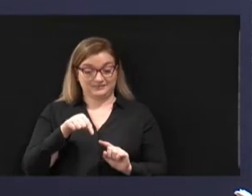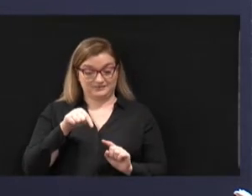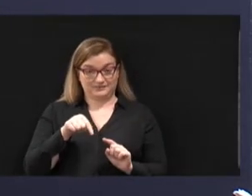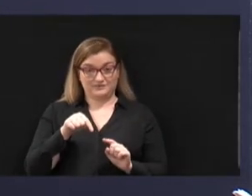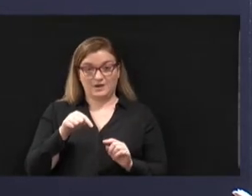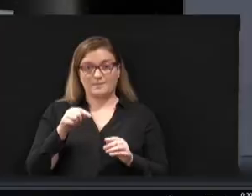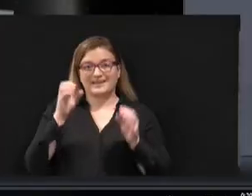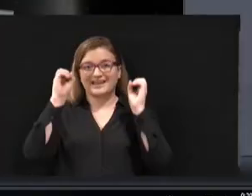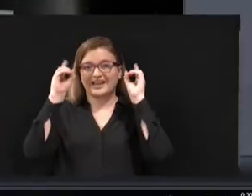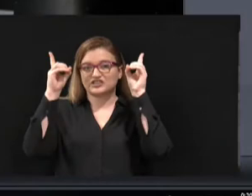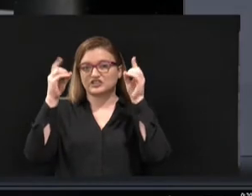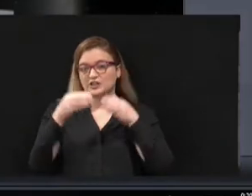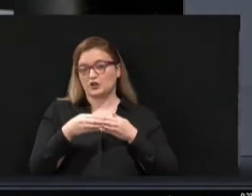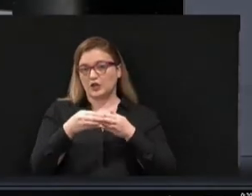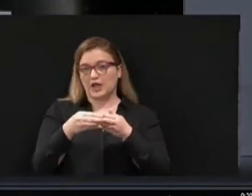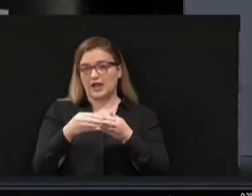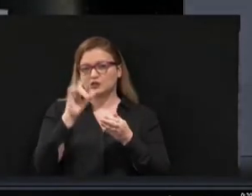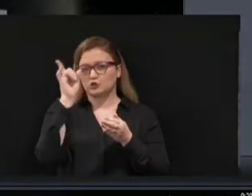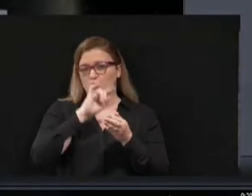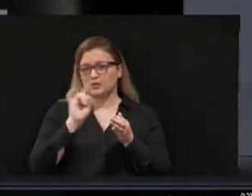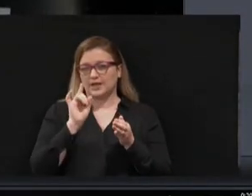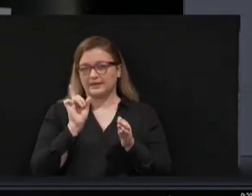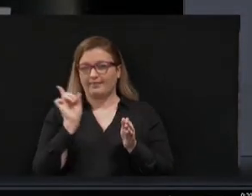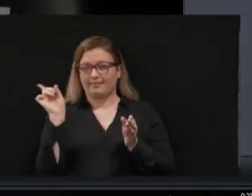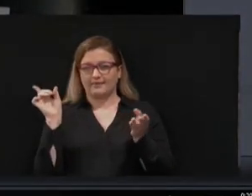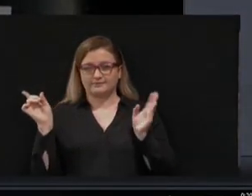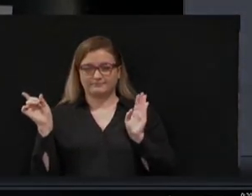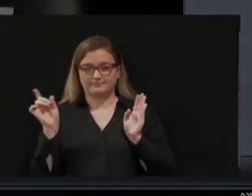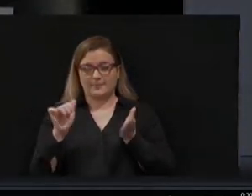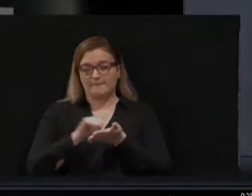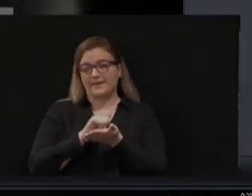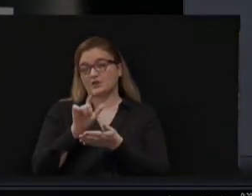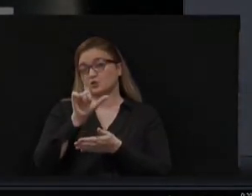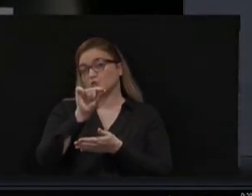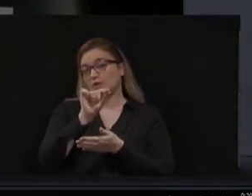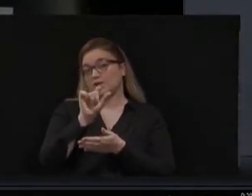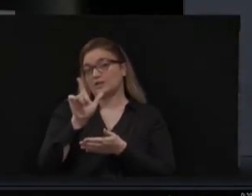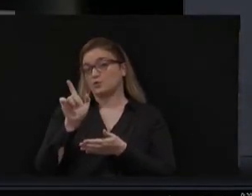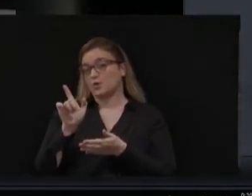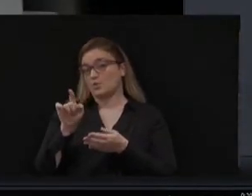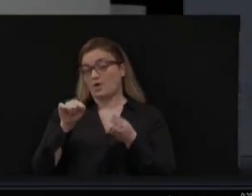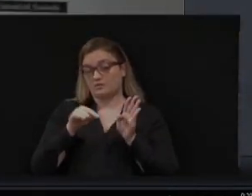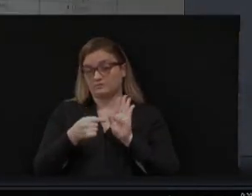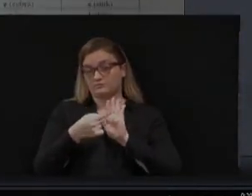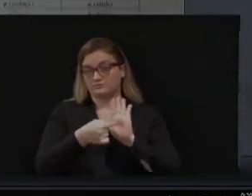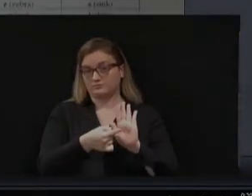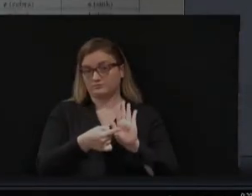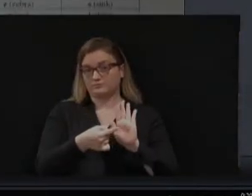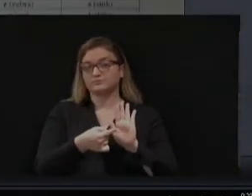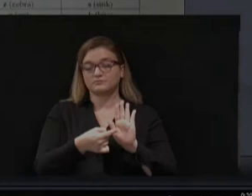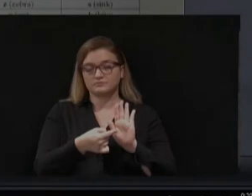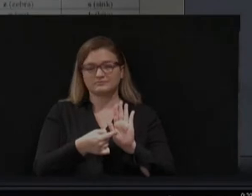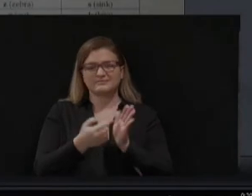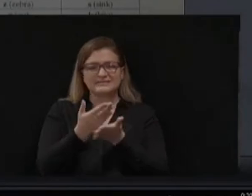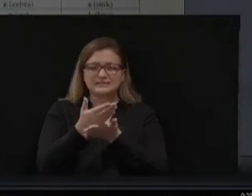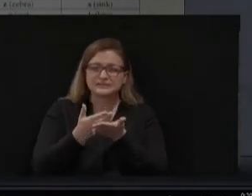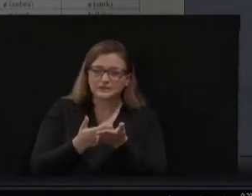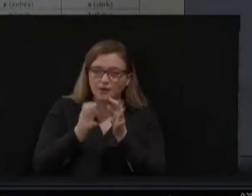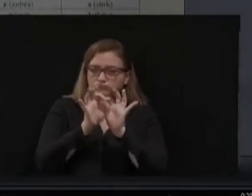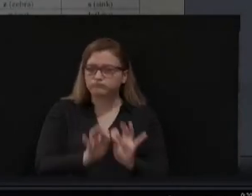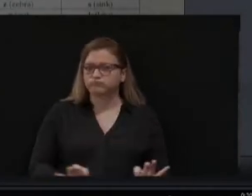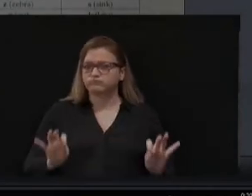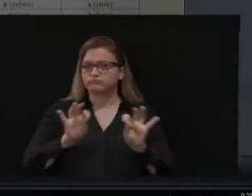Educator's Guide. Looks like this on page 20 and 21. And some of this is